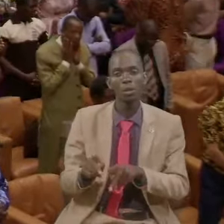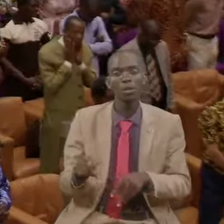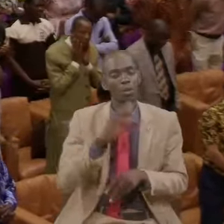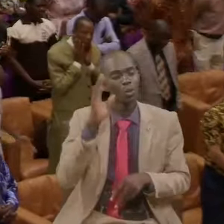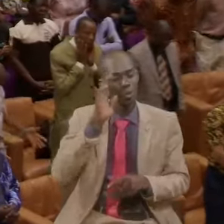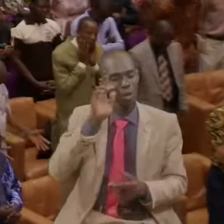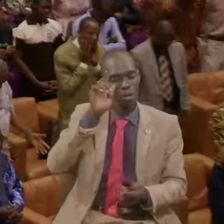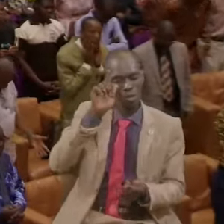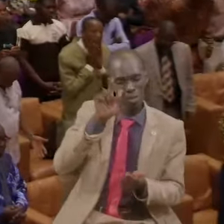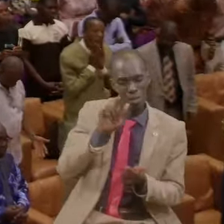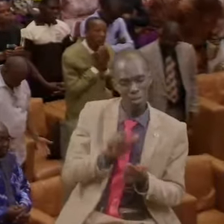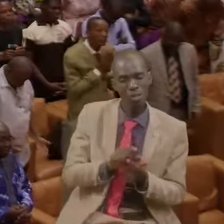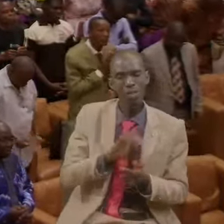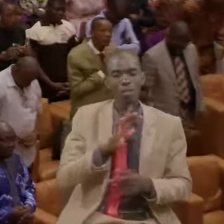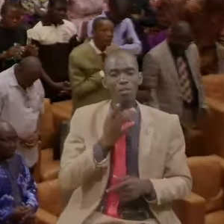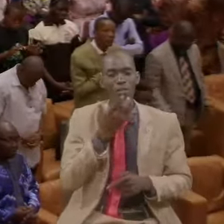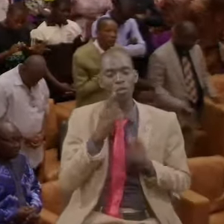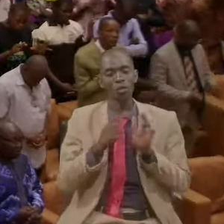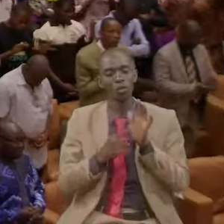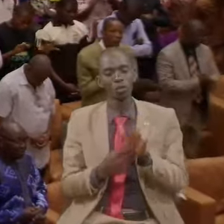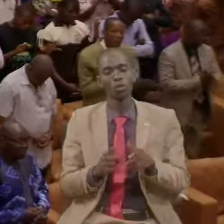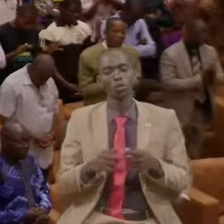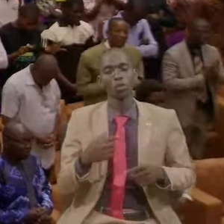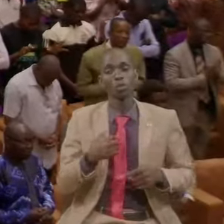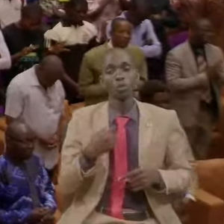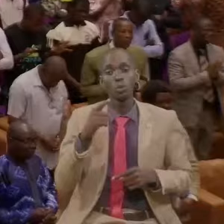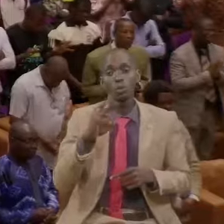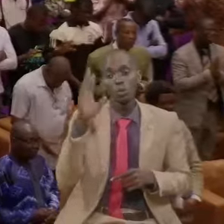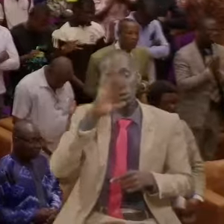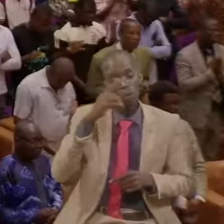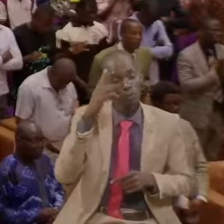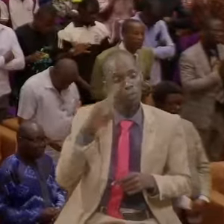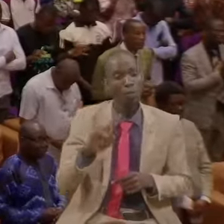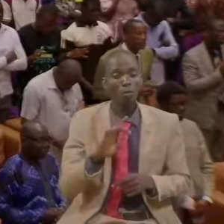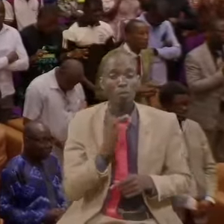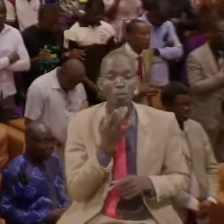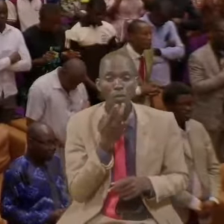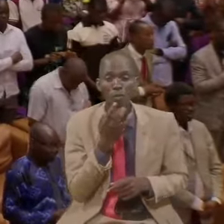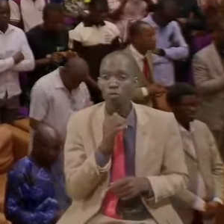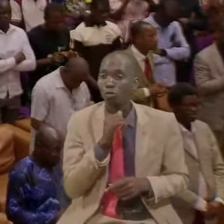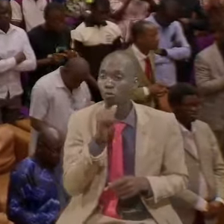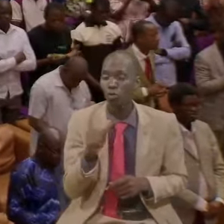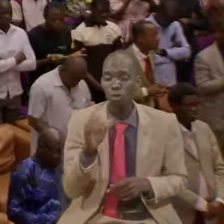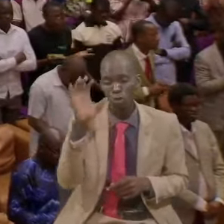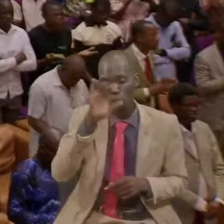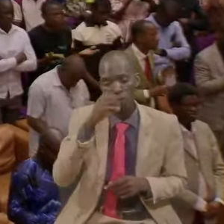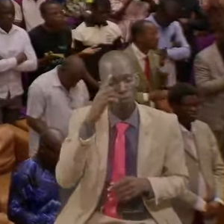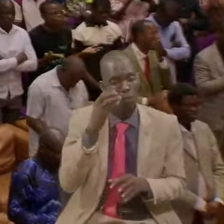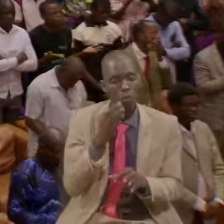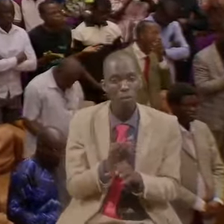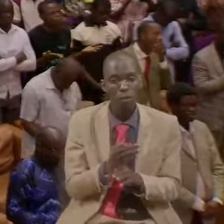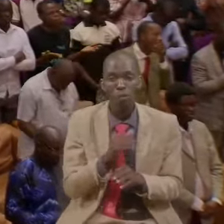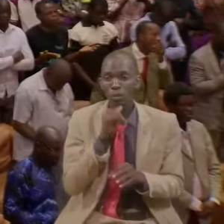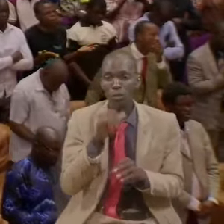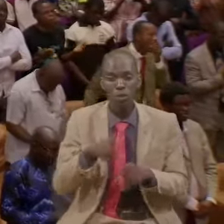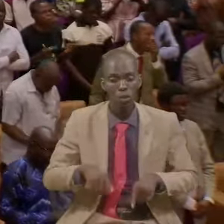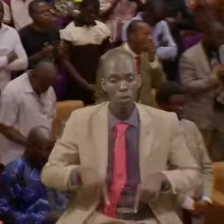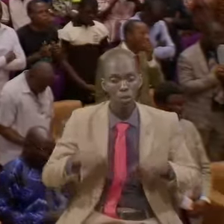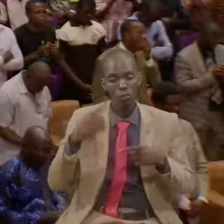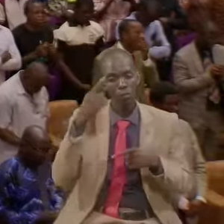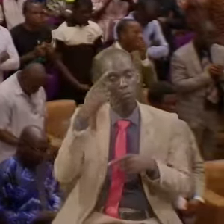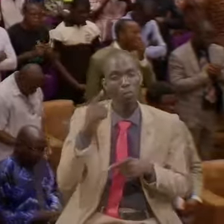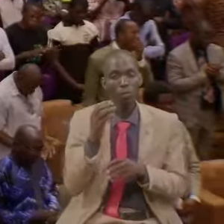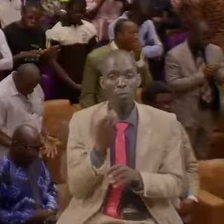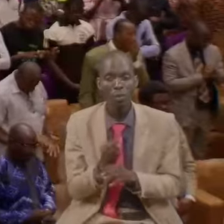favor. Okay, you're living for favor. You're not living in faith. You're not living for heaven.